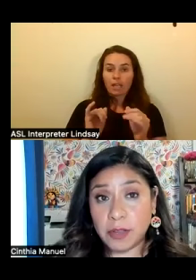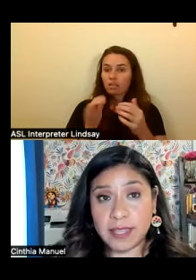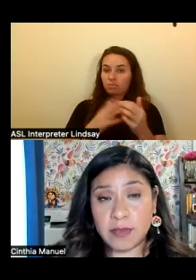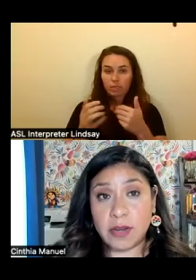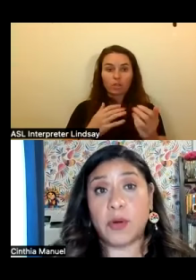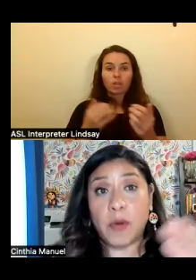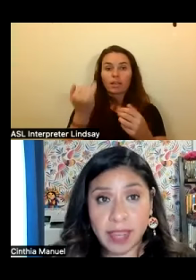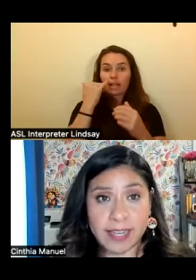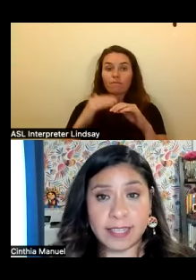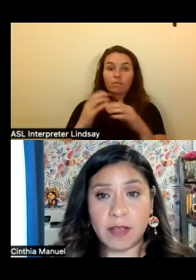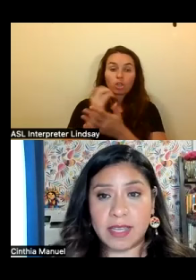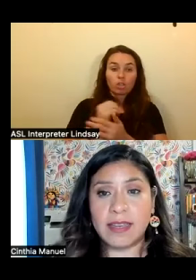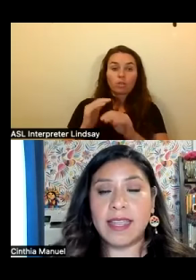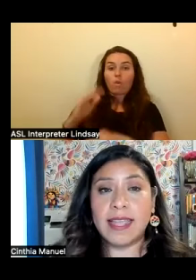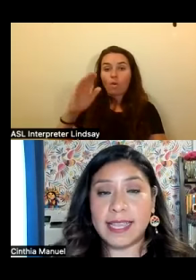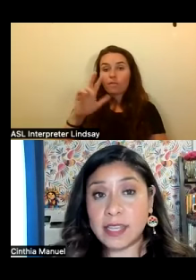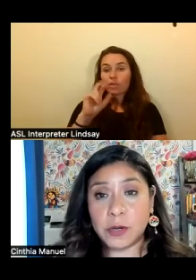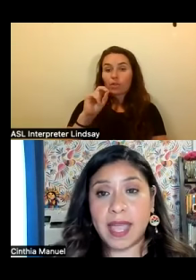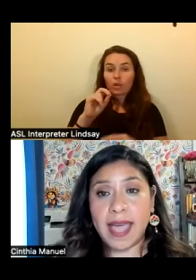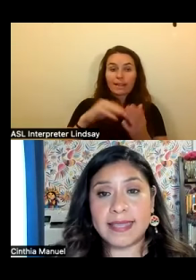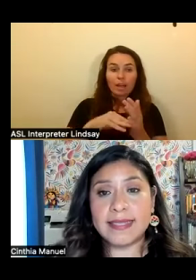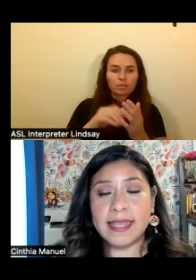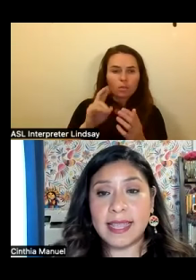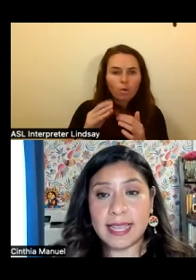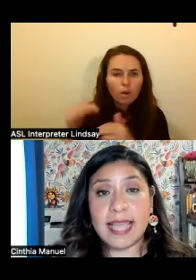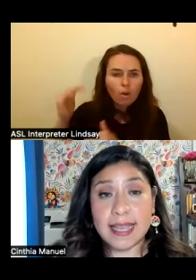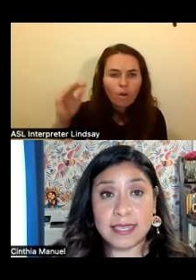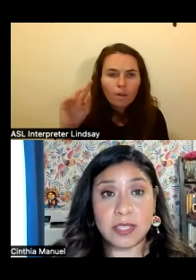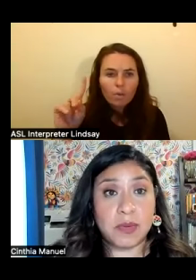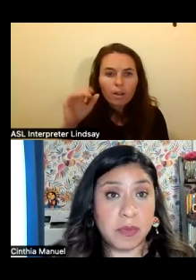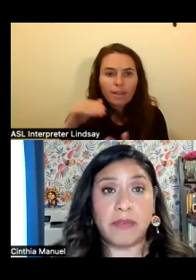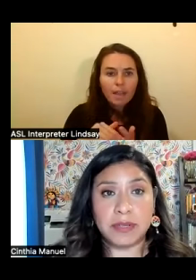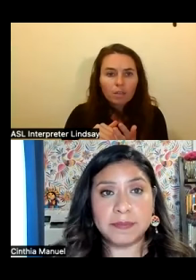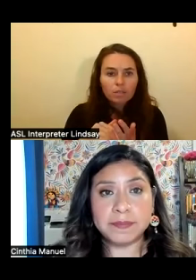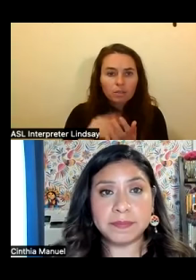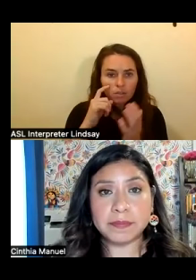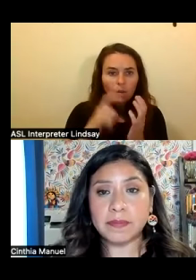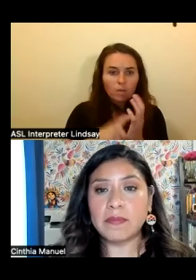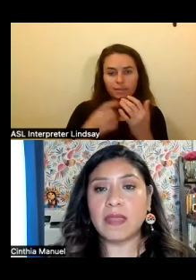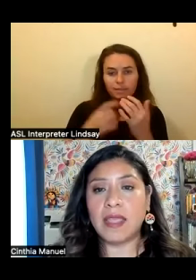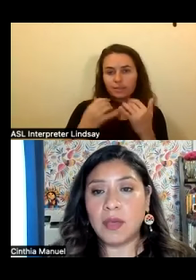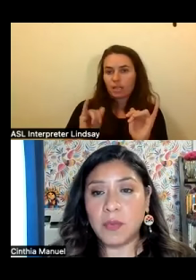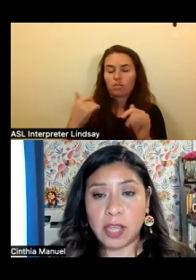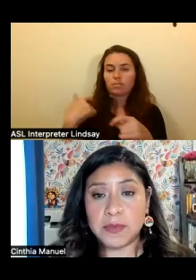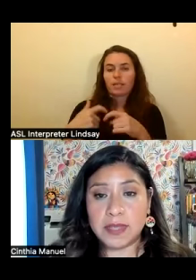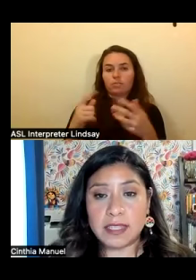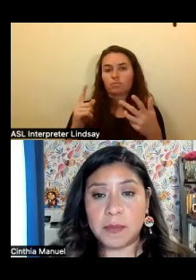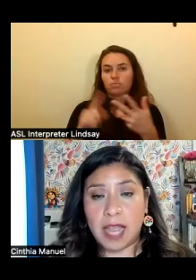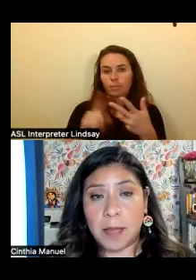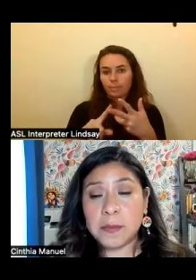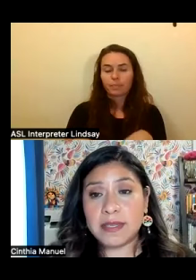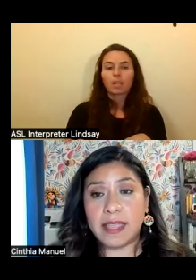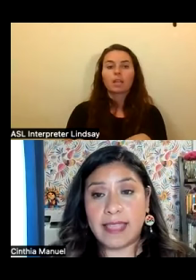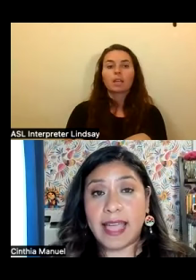more than 30,000 or more than 100,000 is the group that has less access to a smartphone. When it comes to desktop